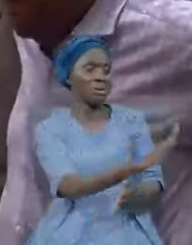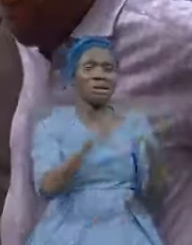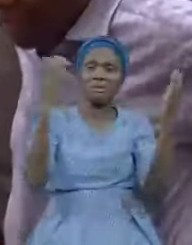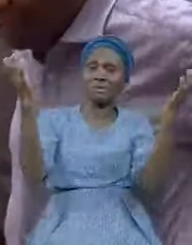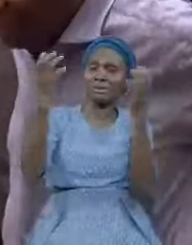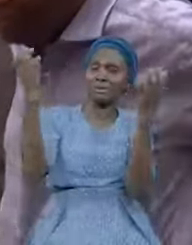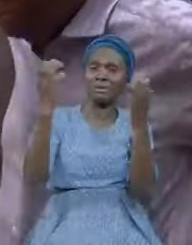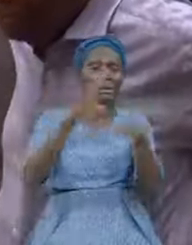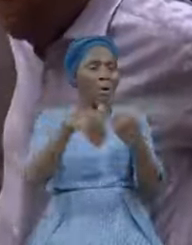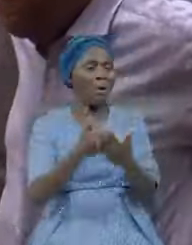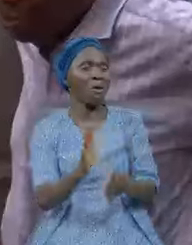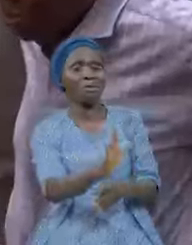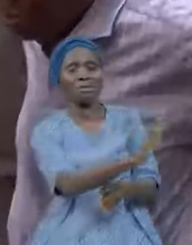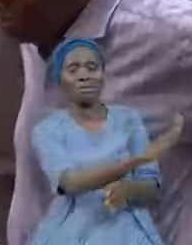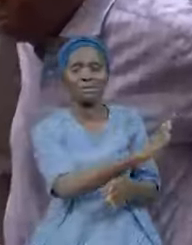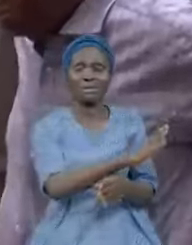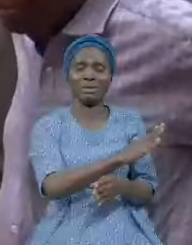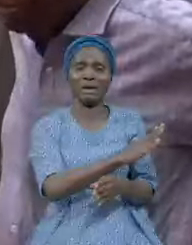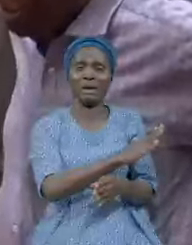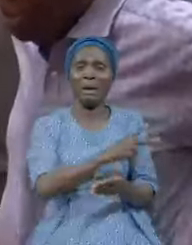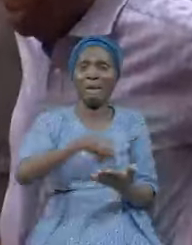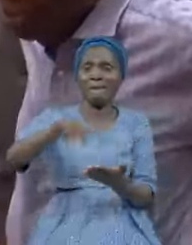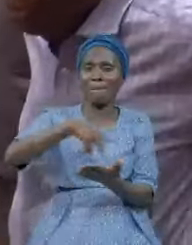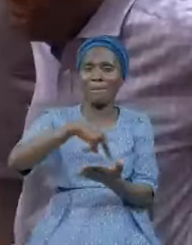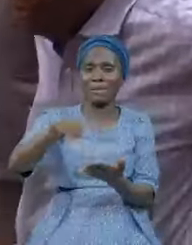their funeral services, the way they do it,